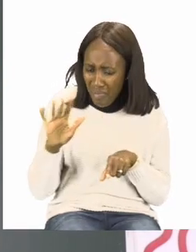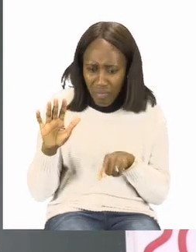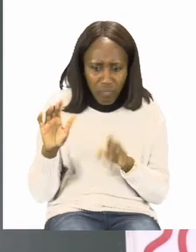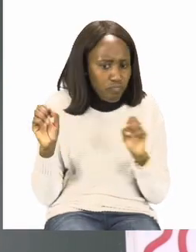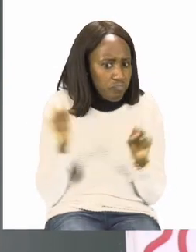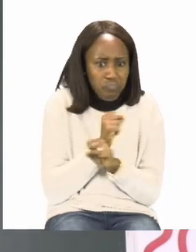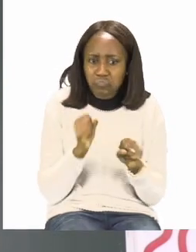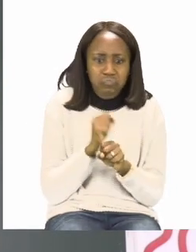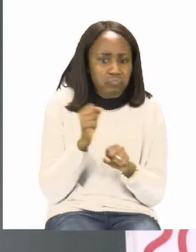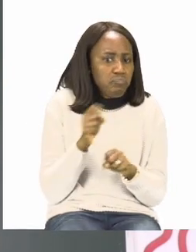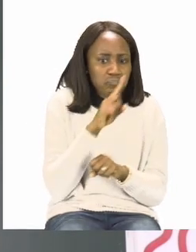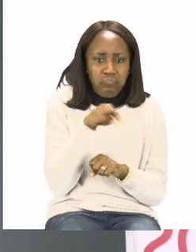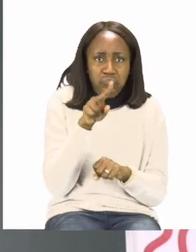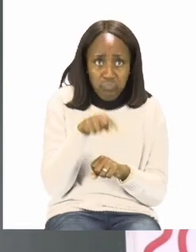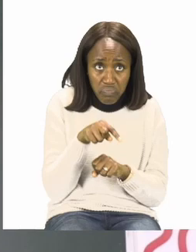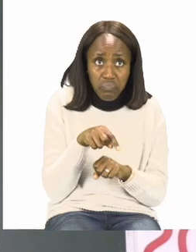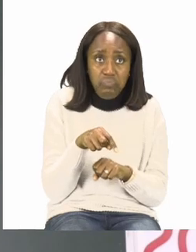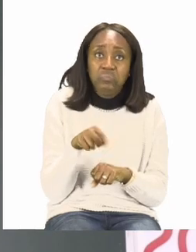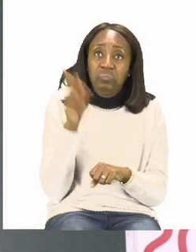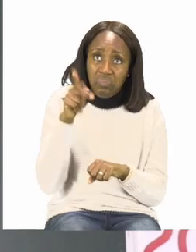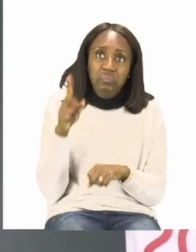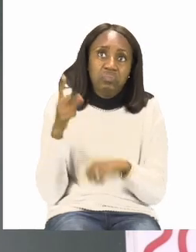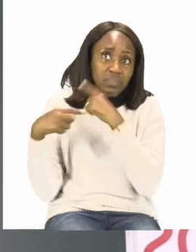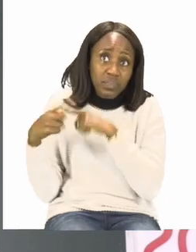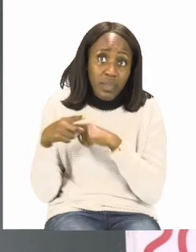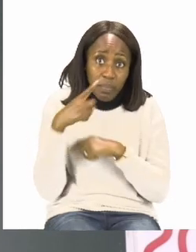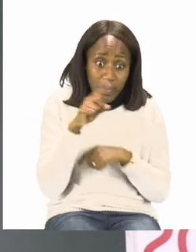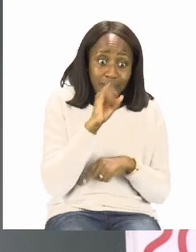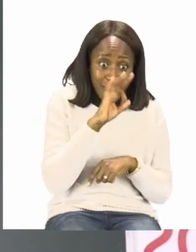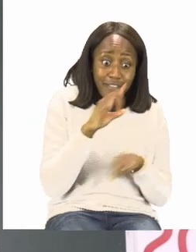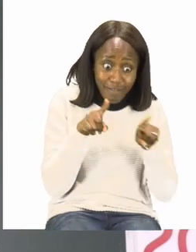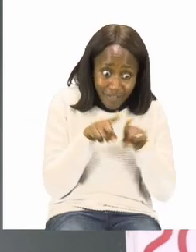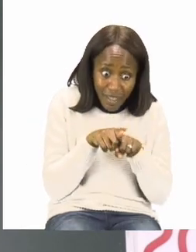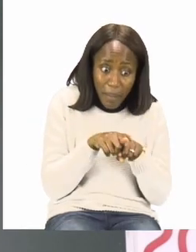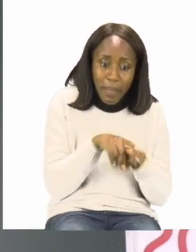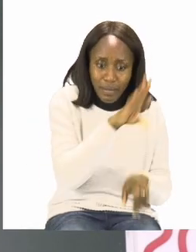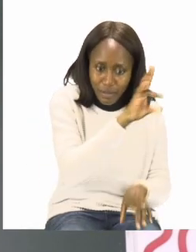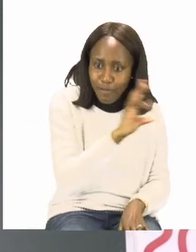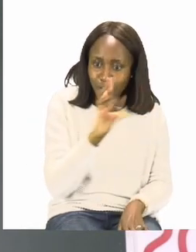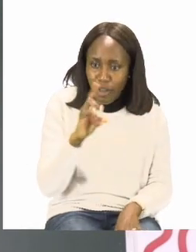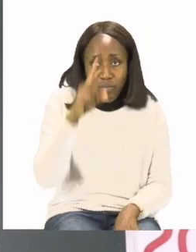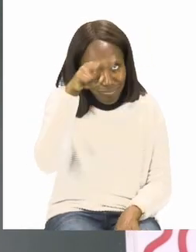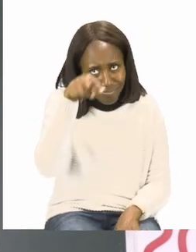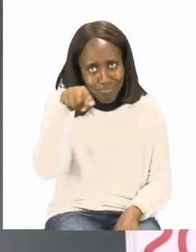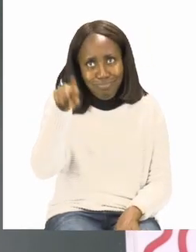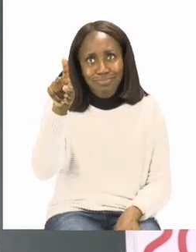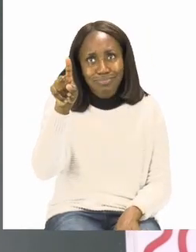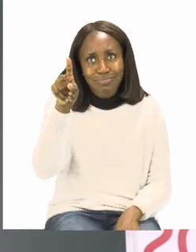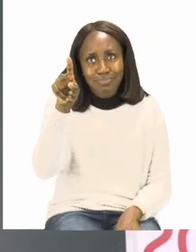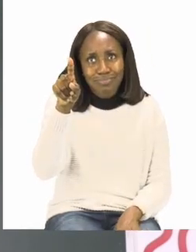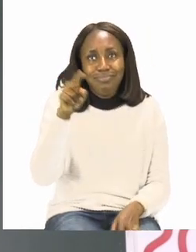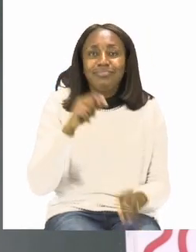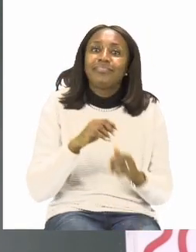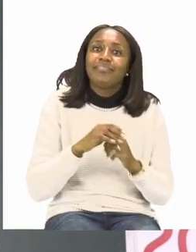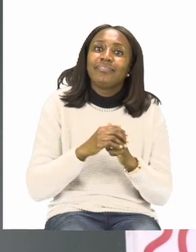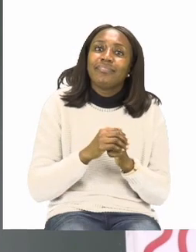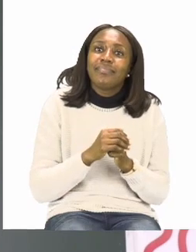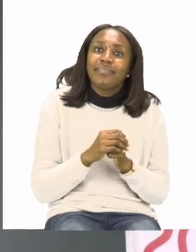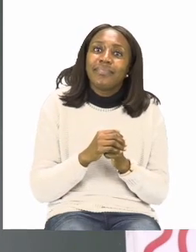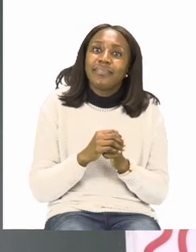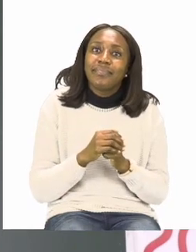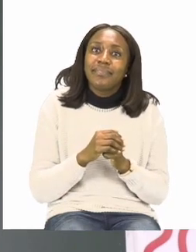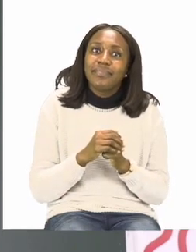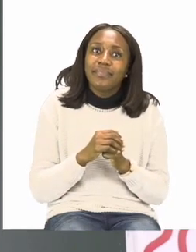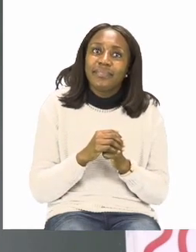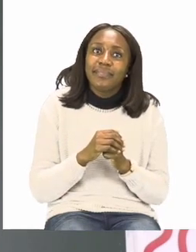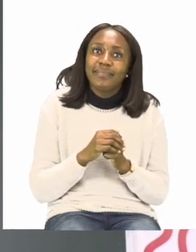that means we made a mistake and we would have to start again. But we're lucky because in this one, there is 7, and in the next one,